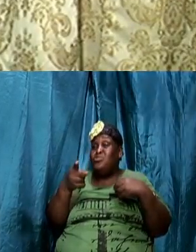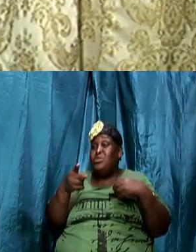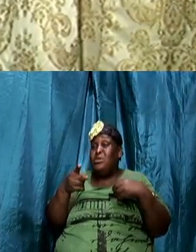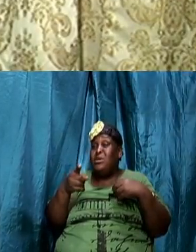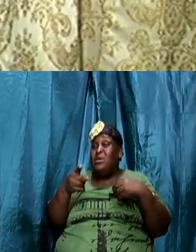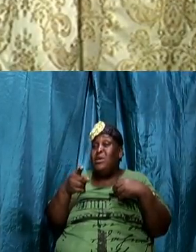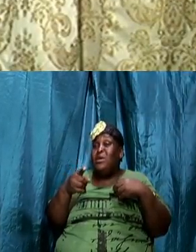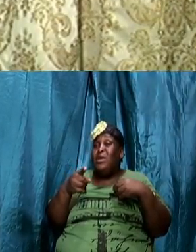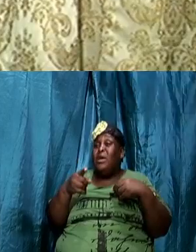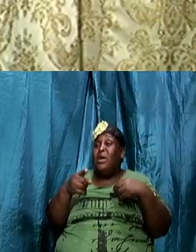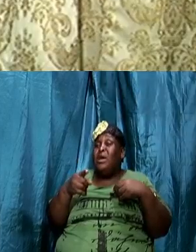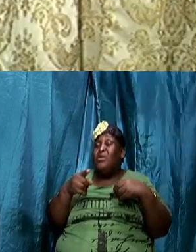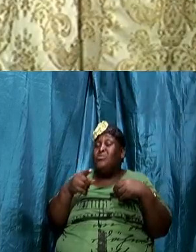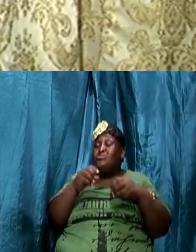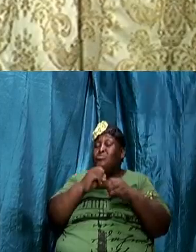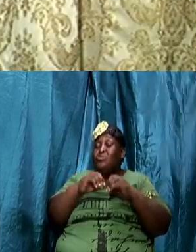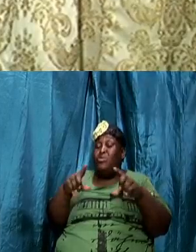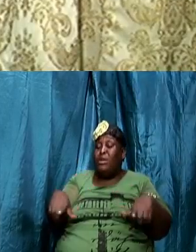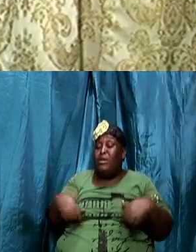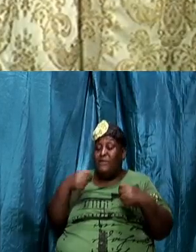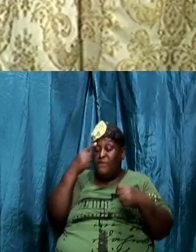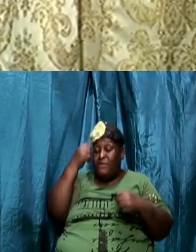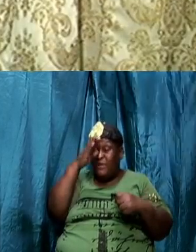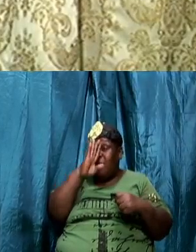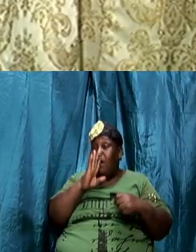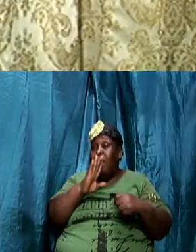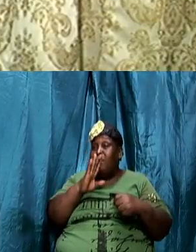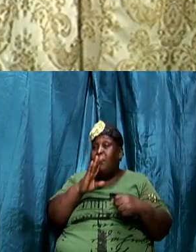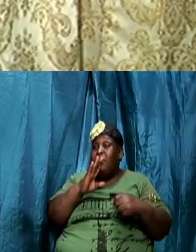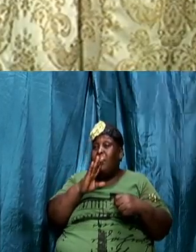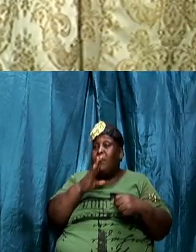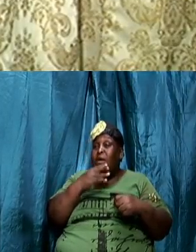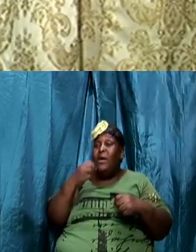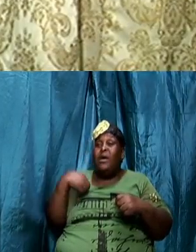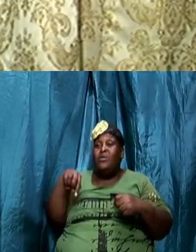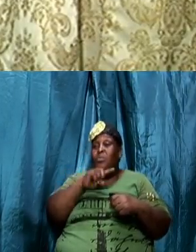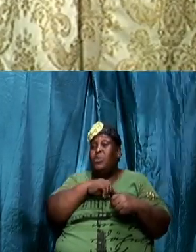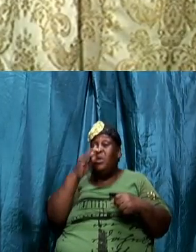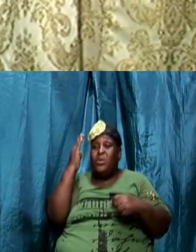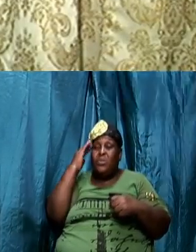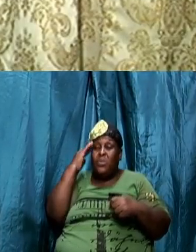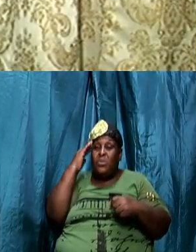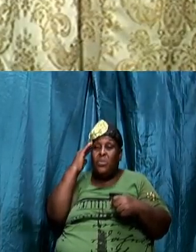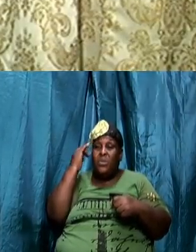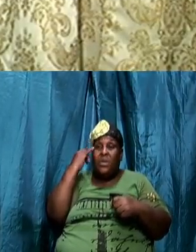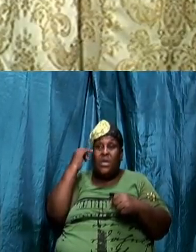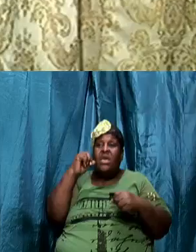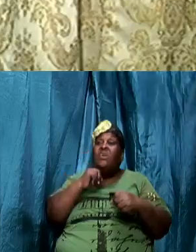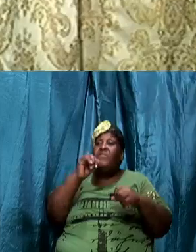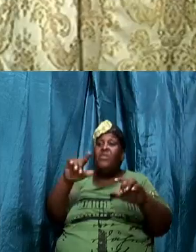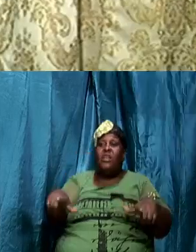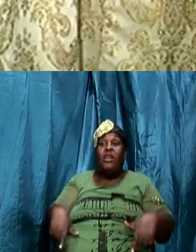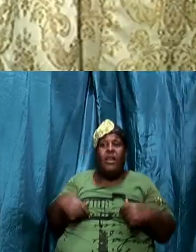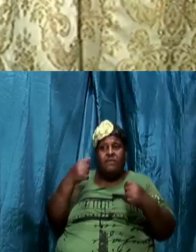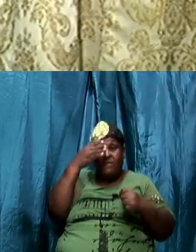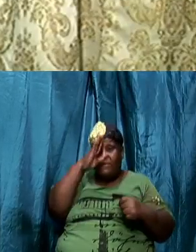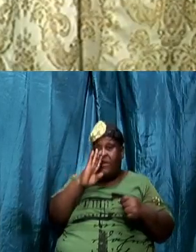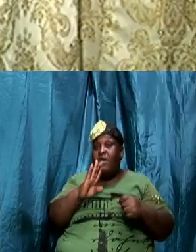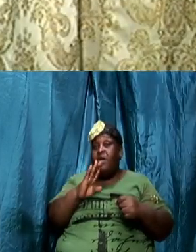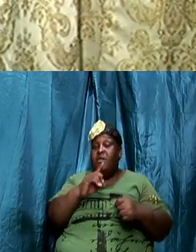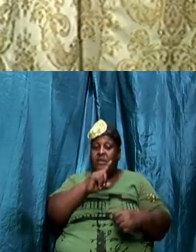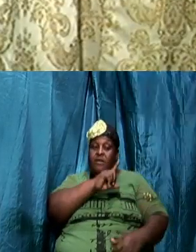deliberate in your actions, and we know if we are not walking in the word, And if your conscience is telling